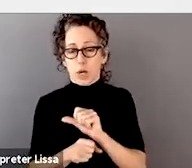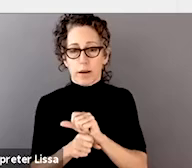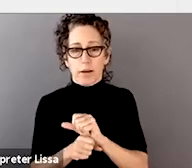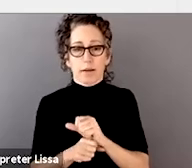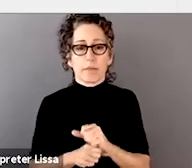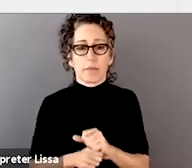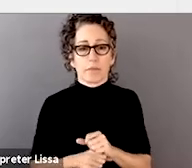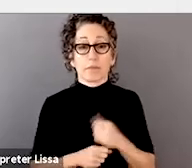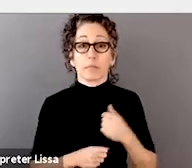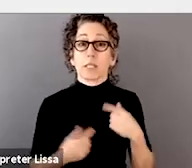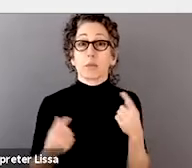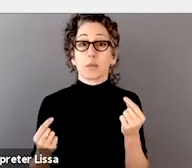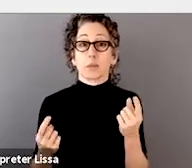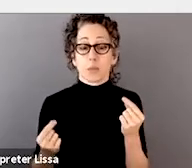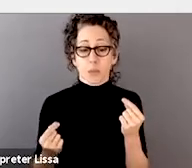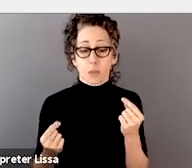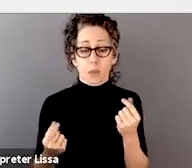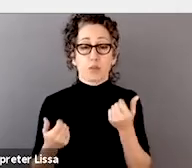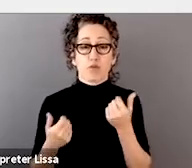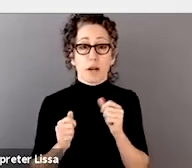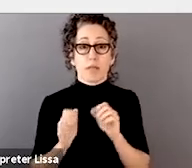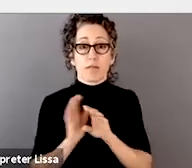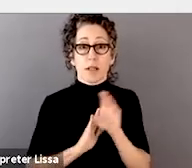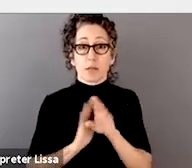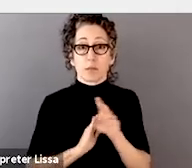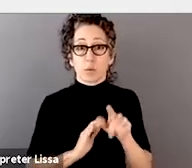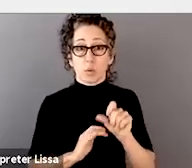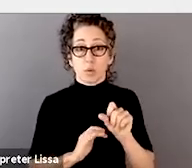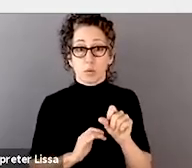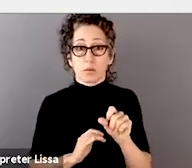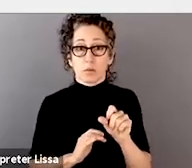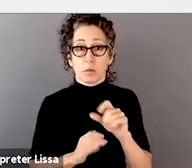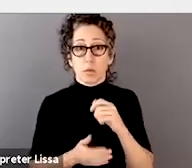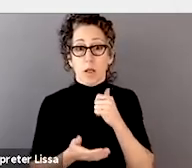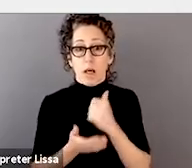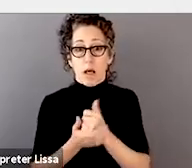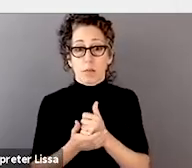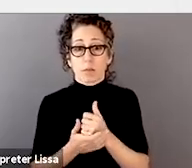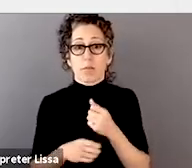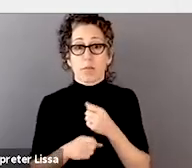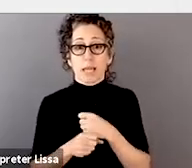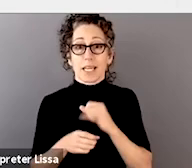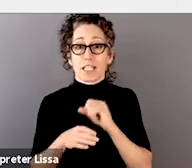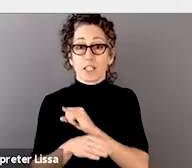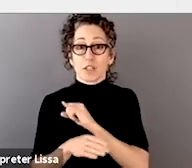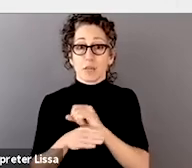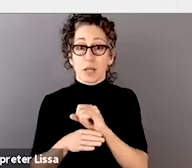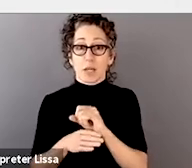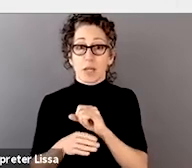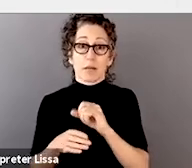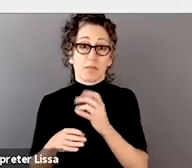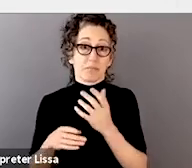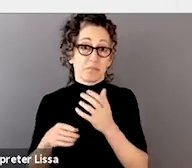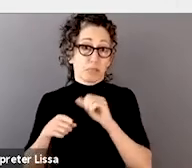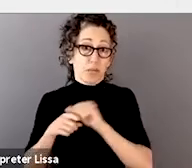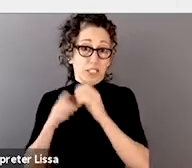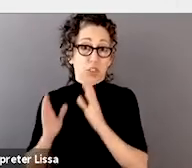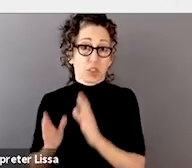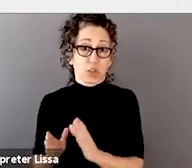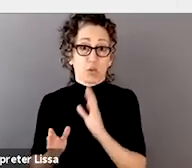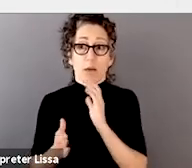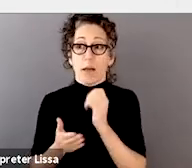what I do is we try to develop tools that would make it easier for industry practitioners or developers to